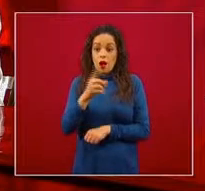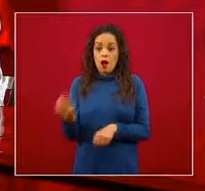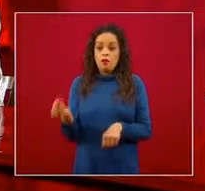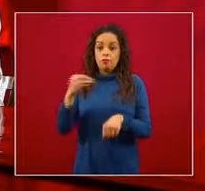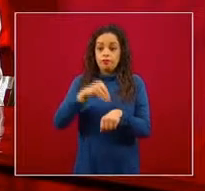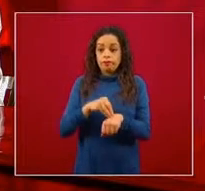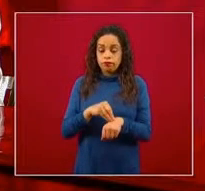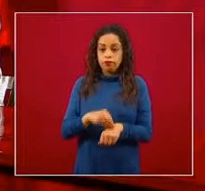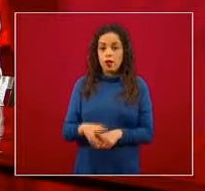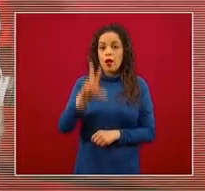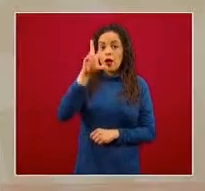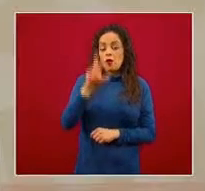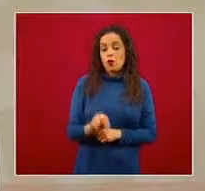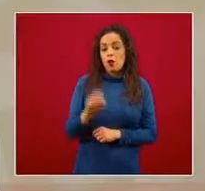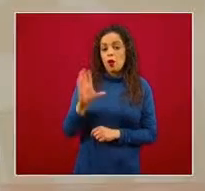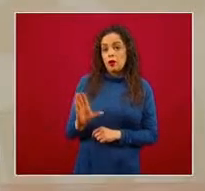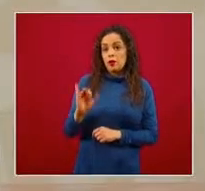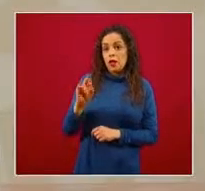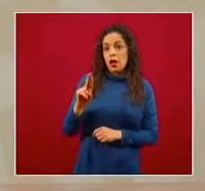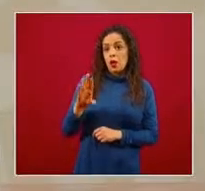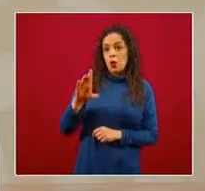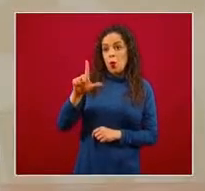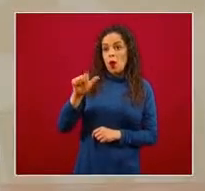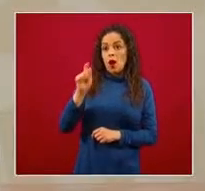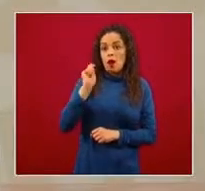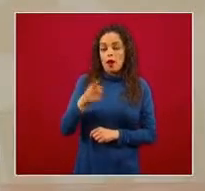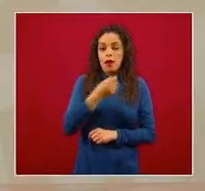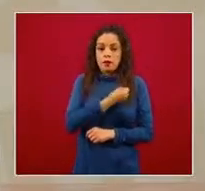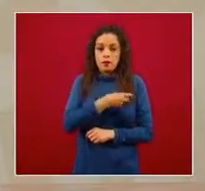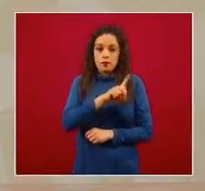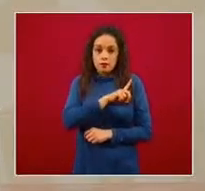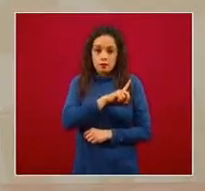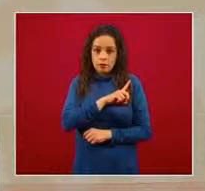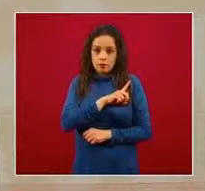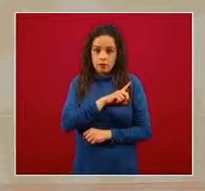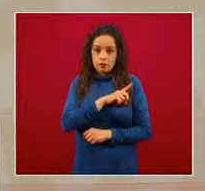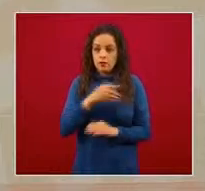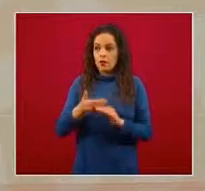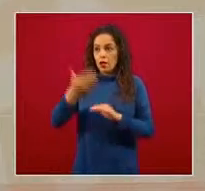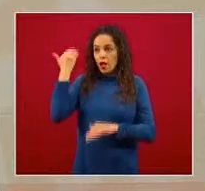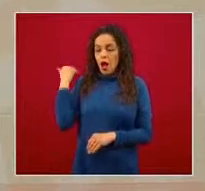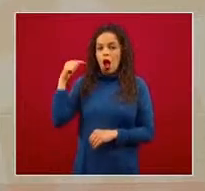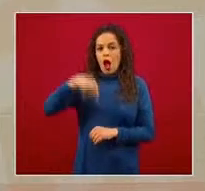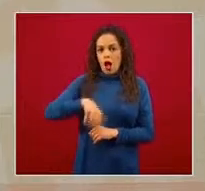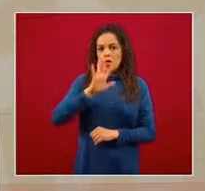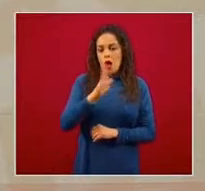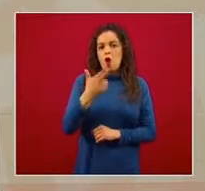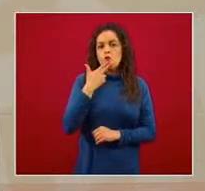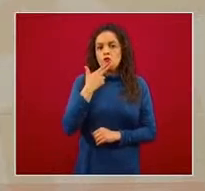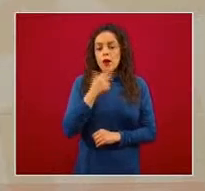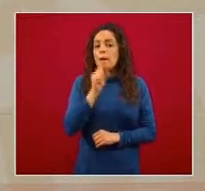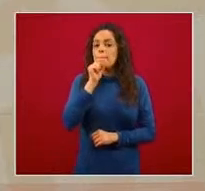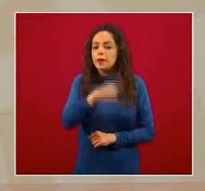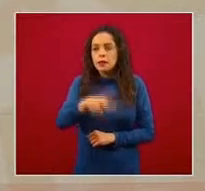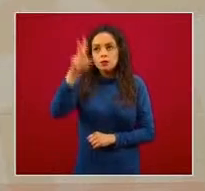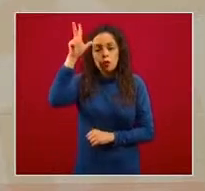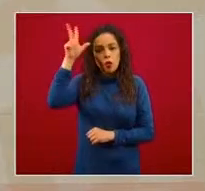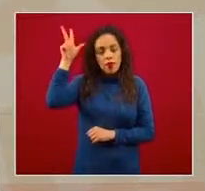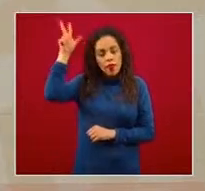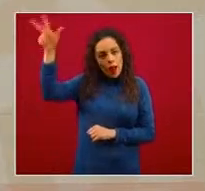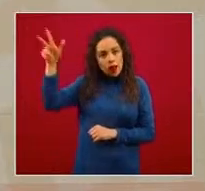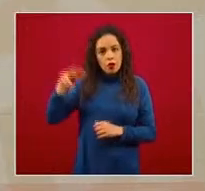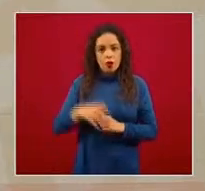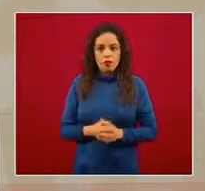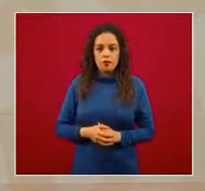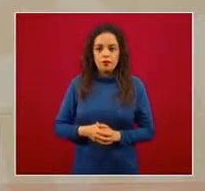with his government, just stated that they will implement the measure of cars